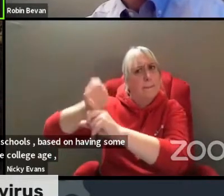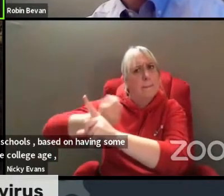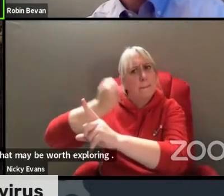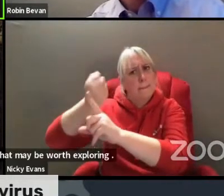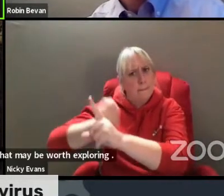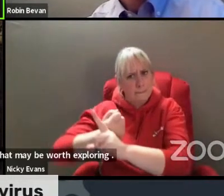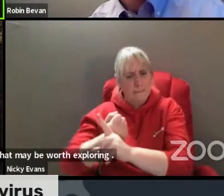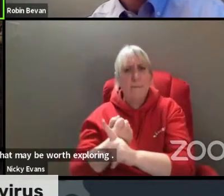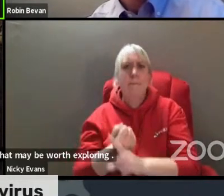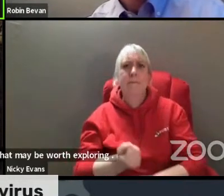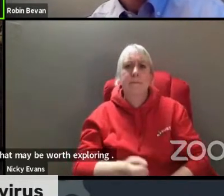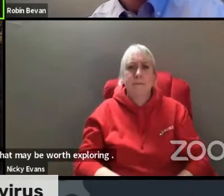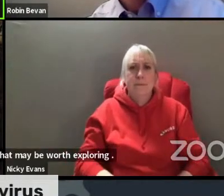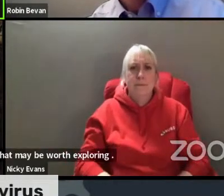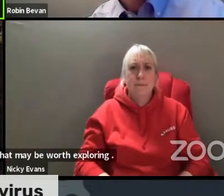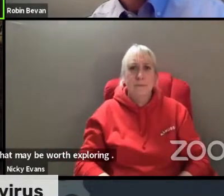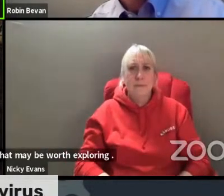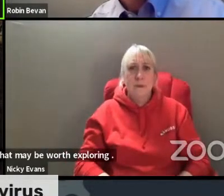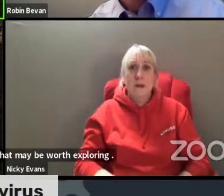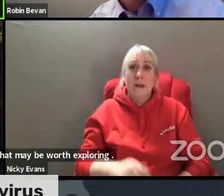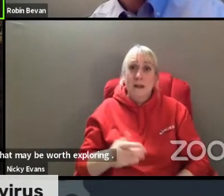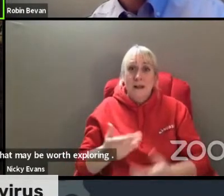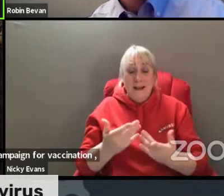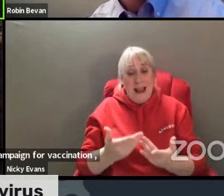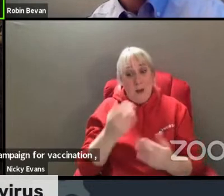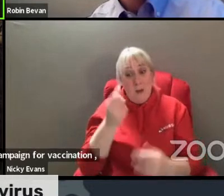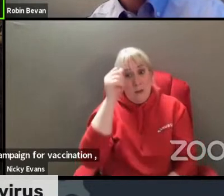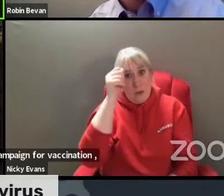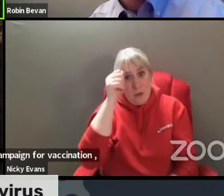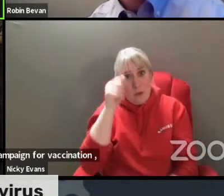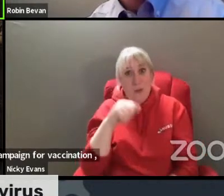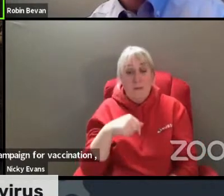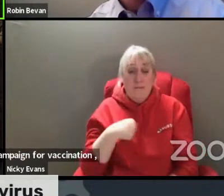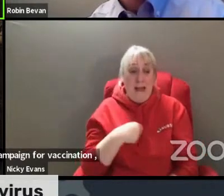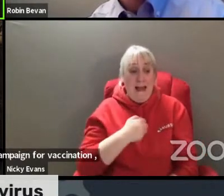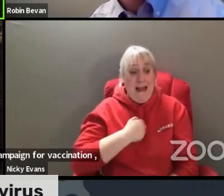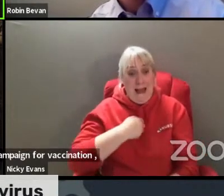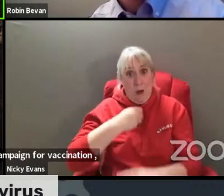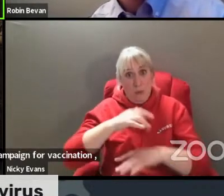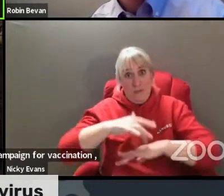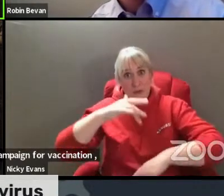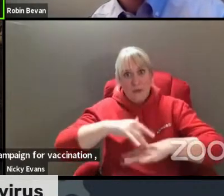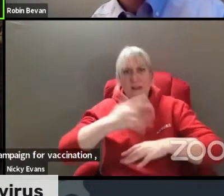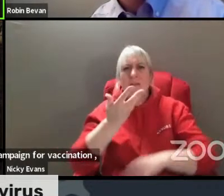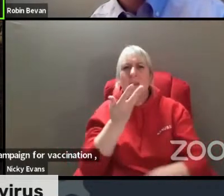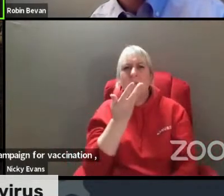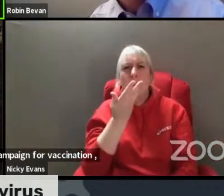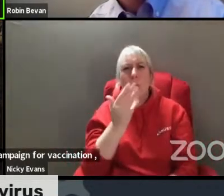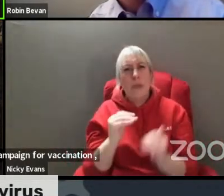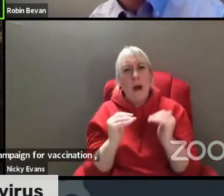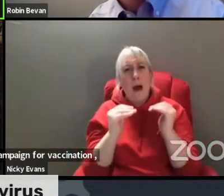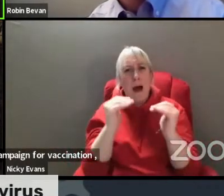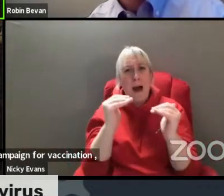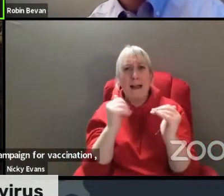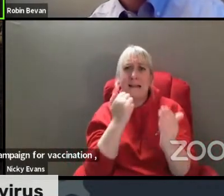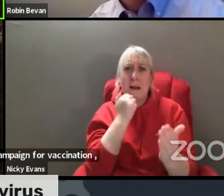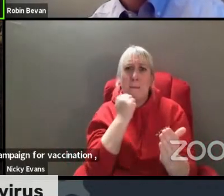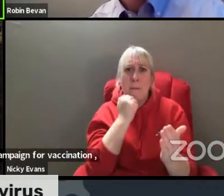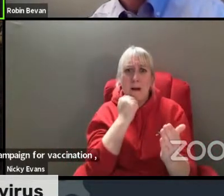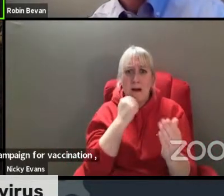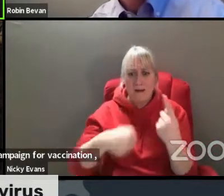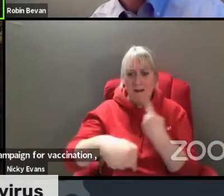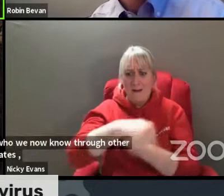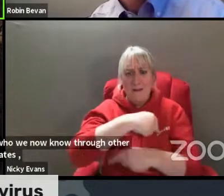ONS data have the 4th highest rate of COVID infection. And actually these rates are higher if you take out